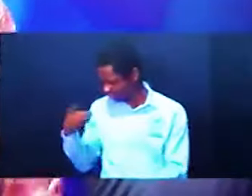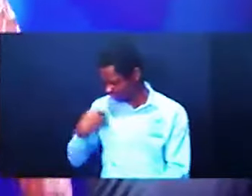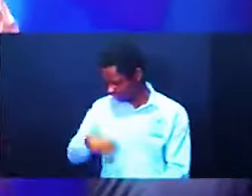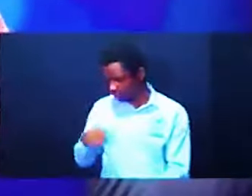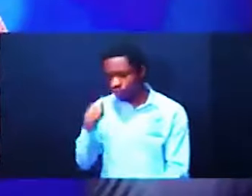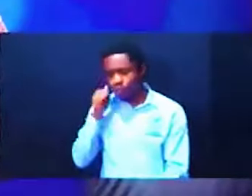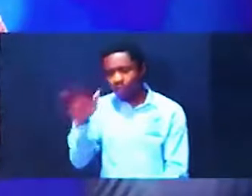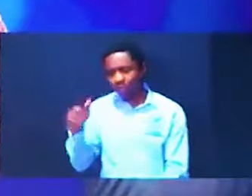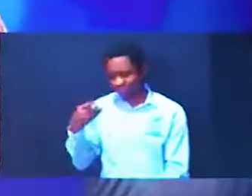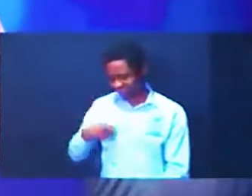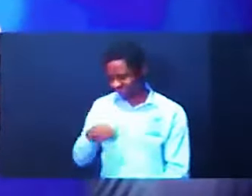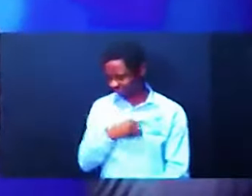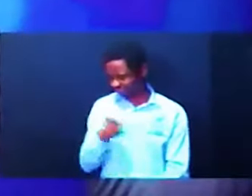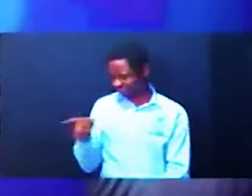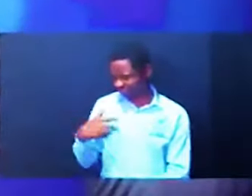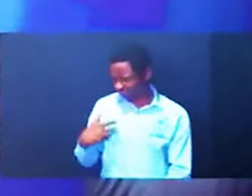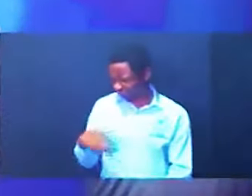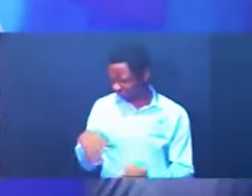quite